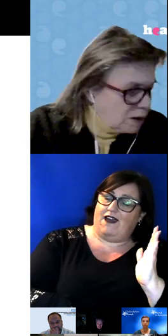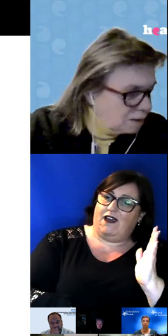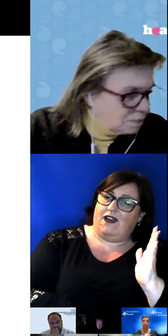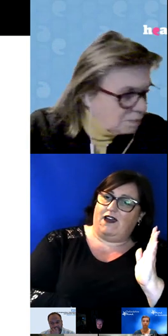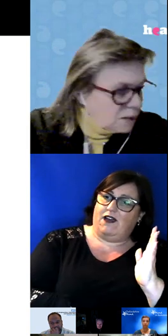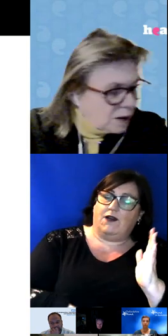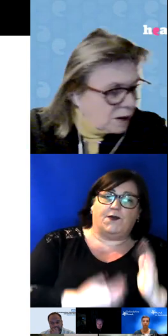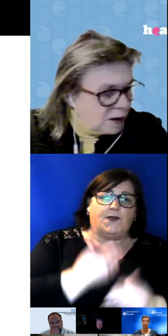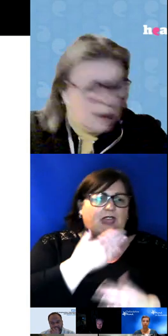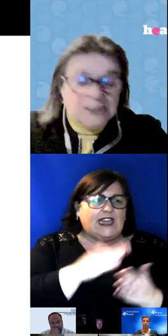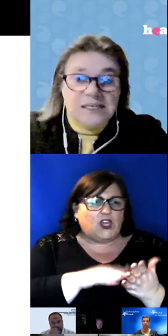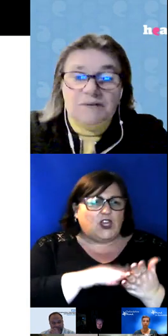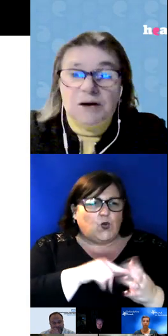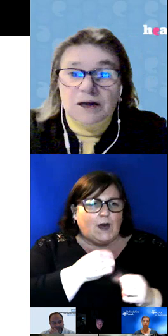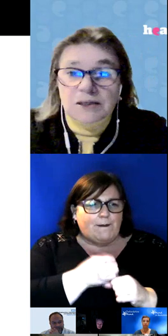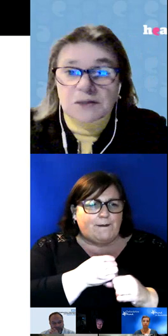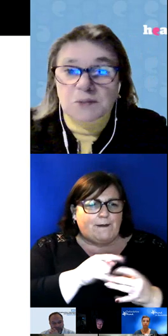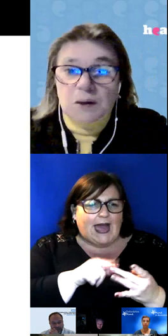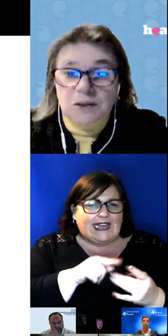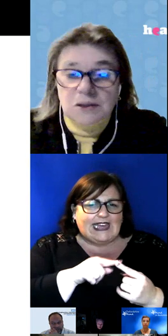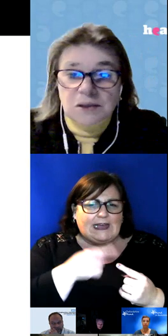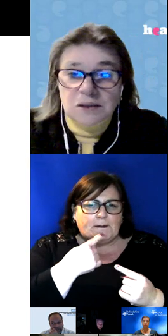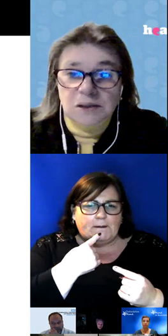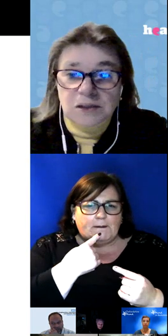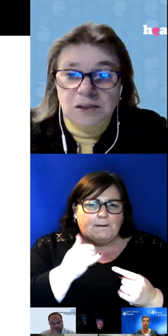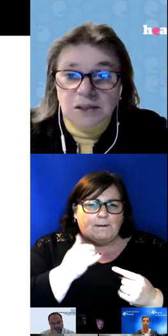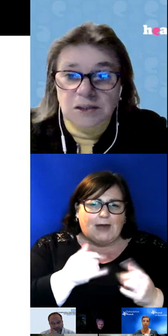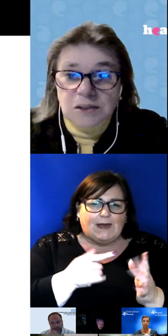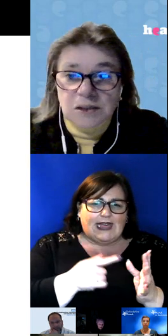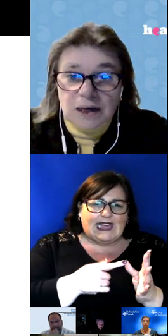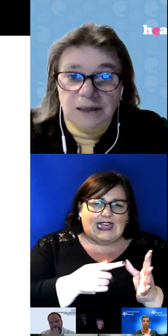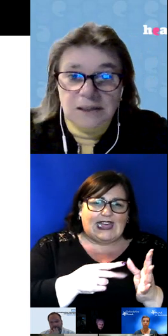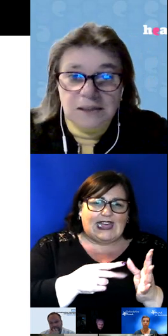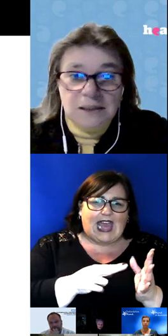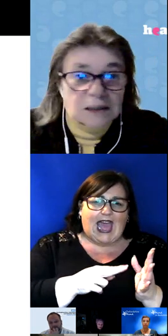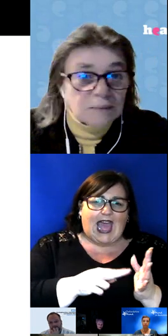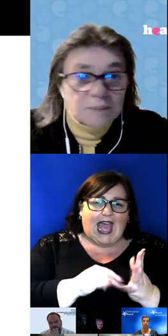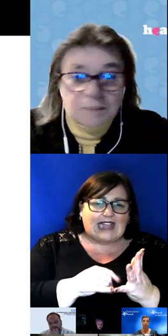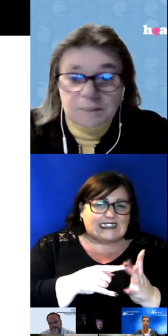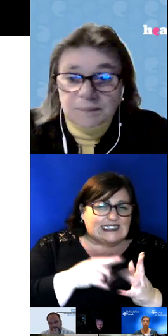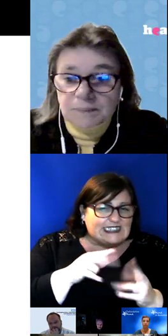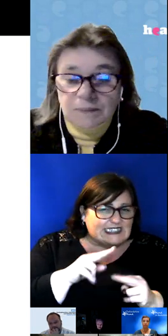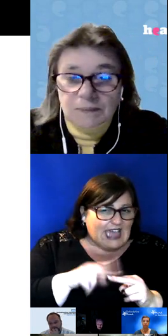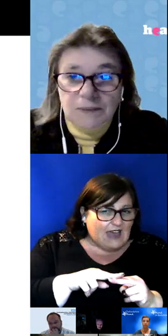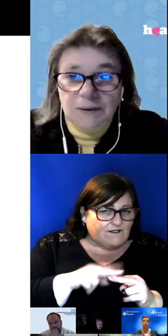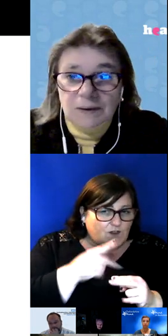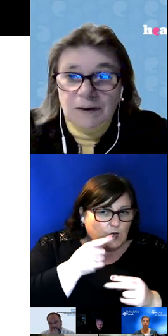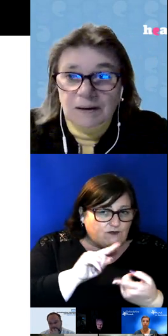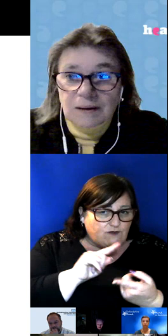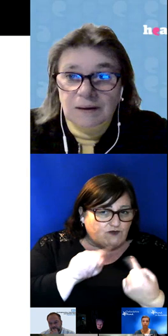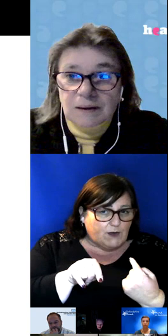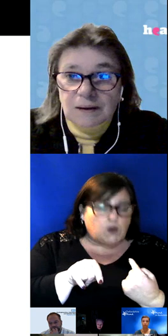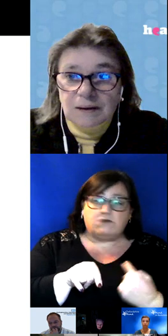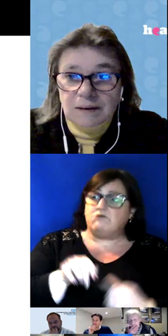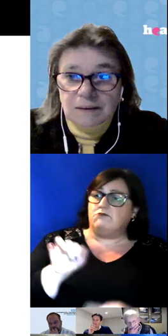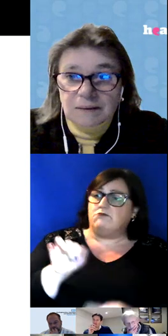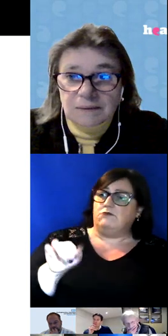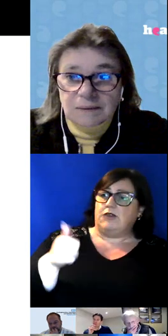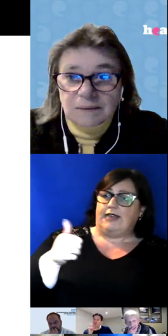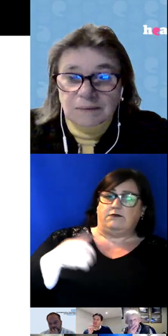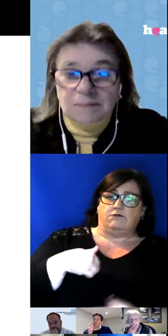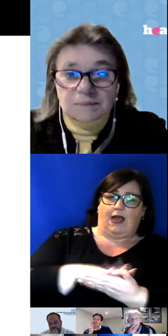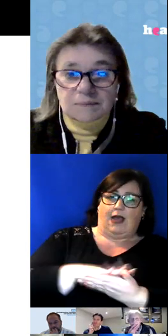whether Ansaf, you'd like to respond to that. Yeah, happy to. I think it's a